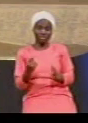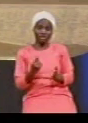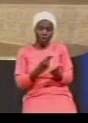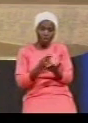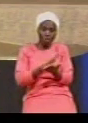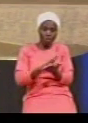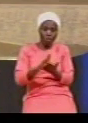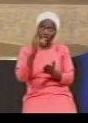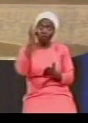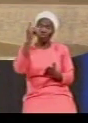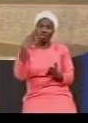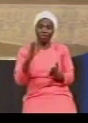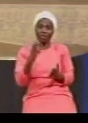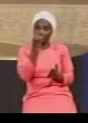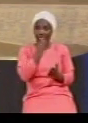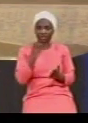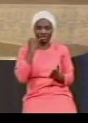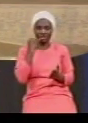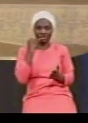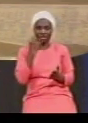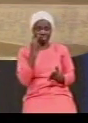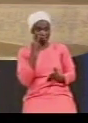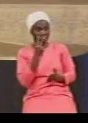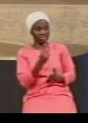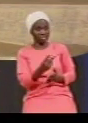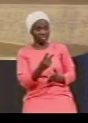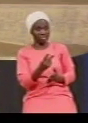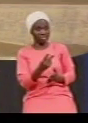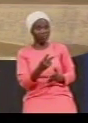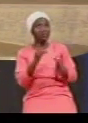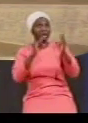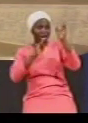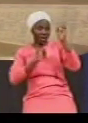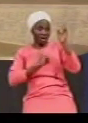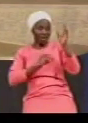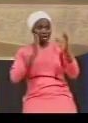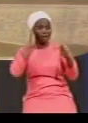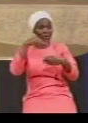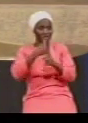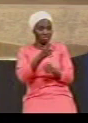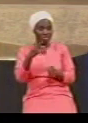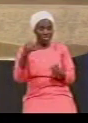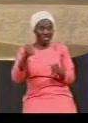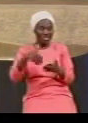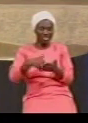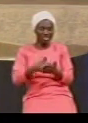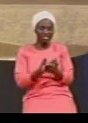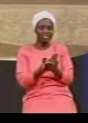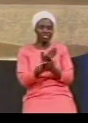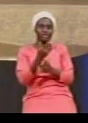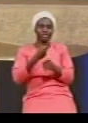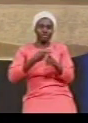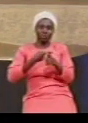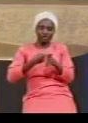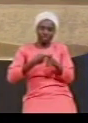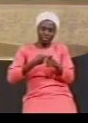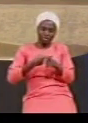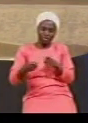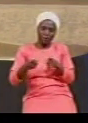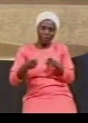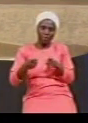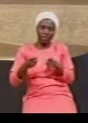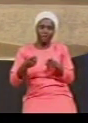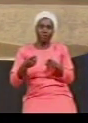of Israel. Behold, I will make thee a new sharp threshing instrument,